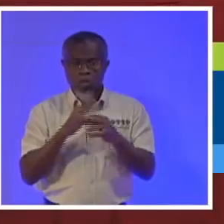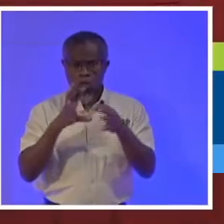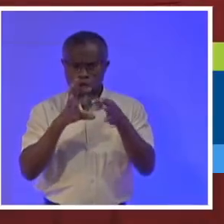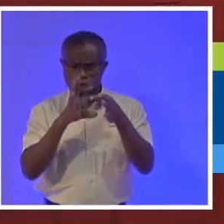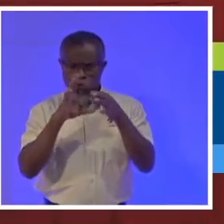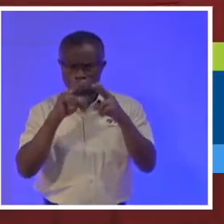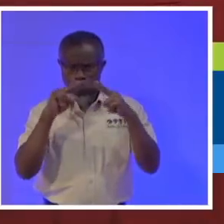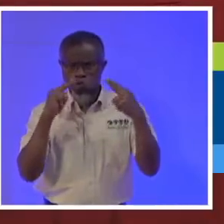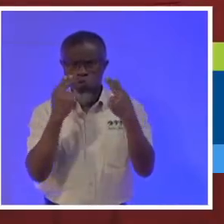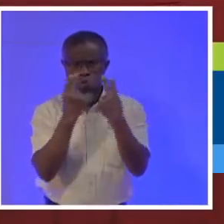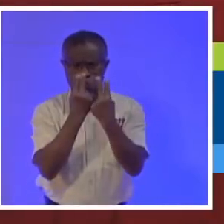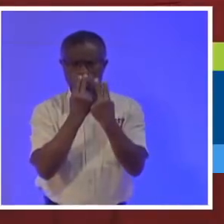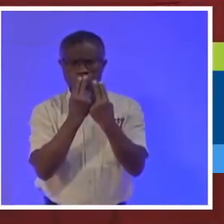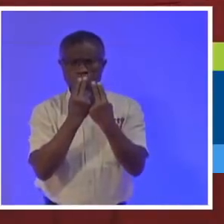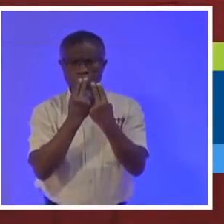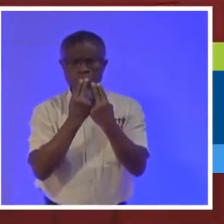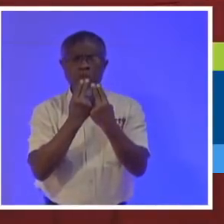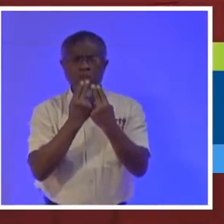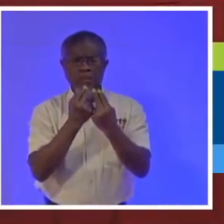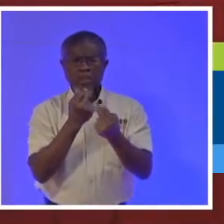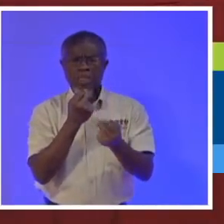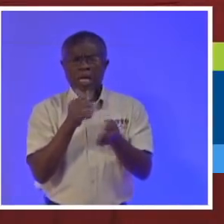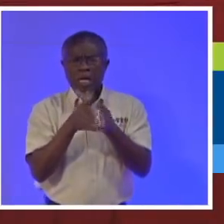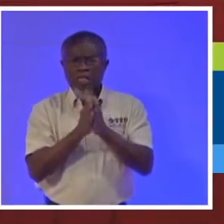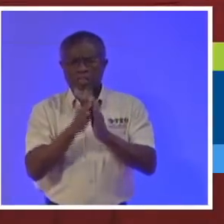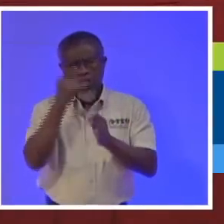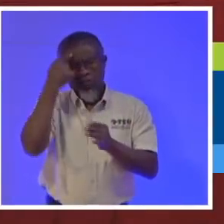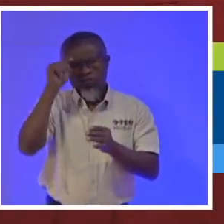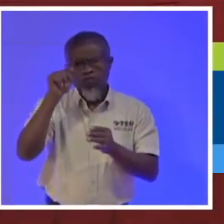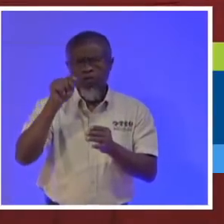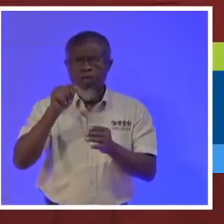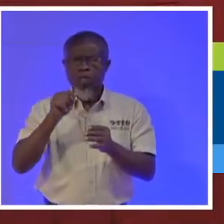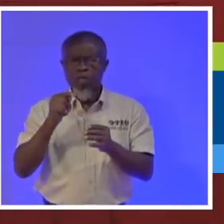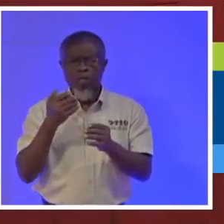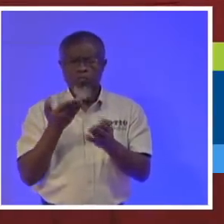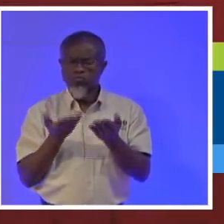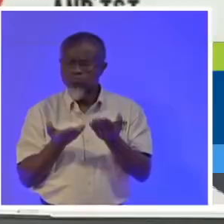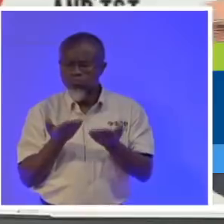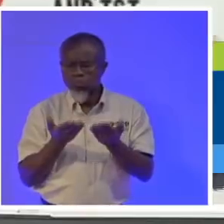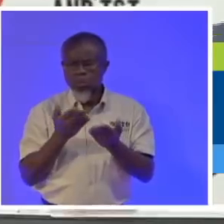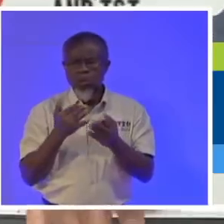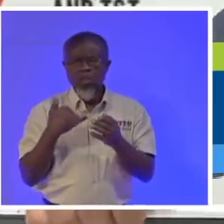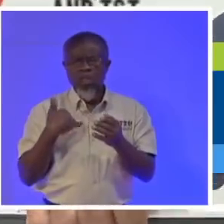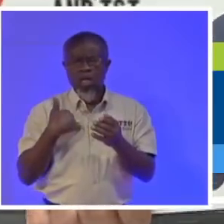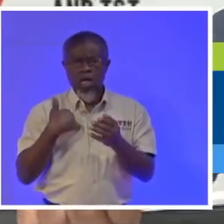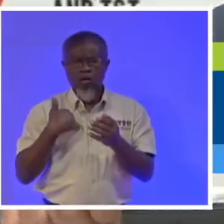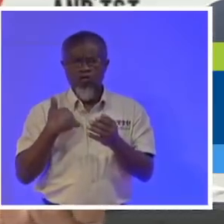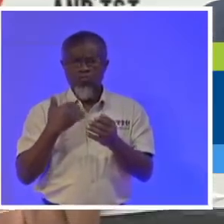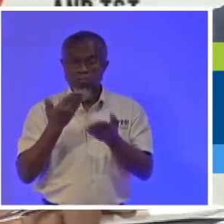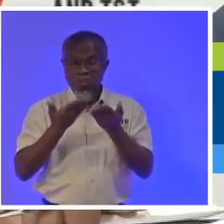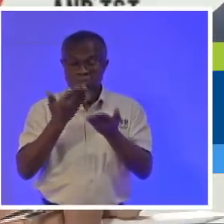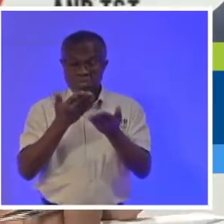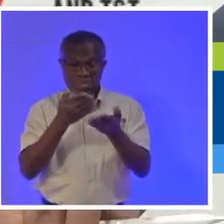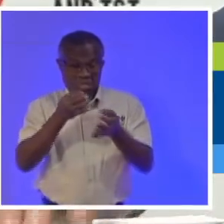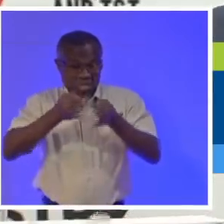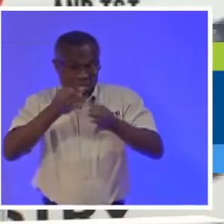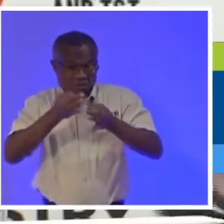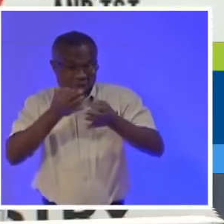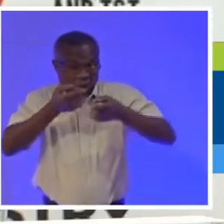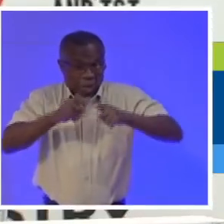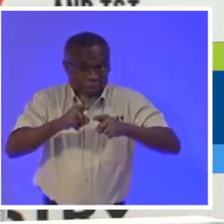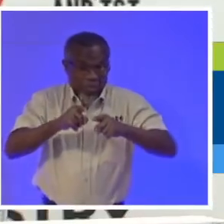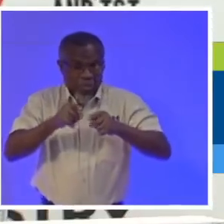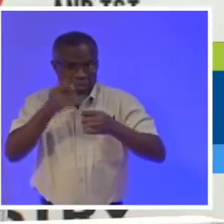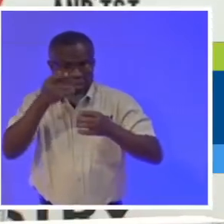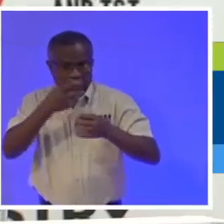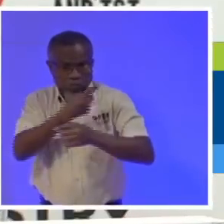least, and I wanted to find out what is your take on that. Thank you. So let's deal with the first issue. Again,